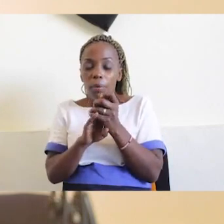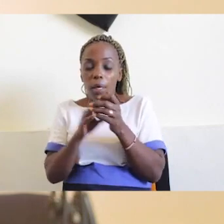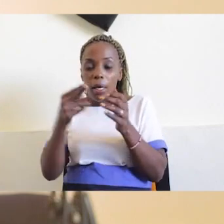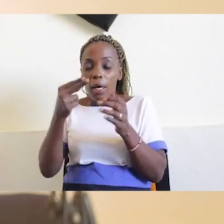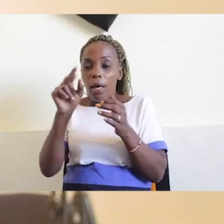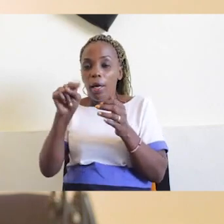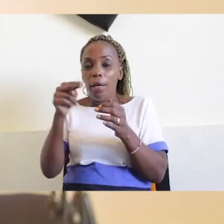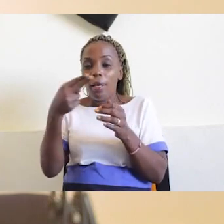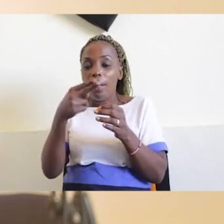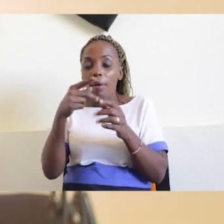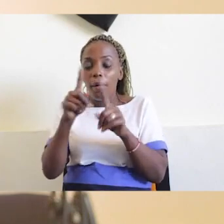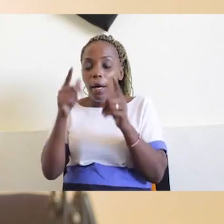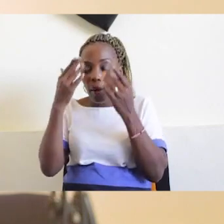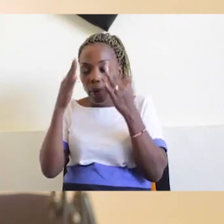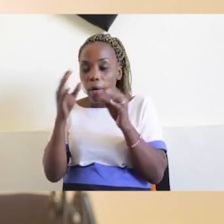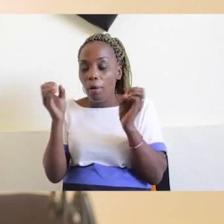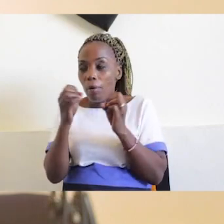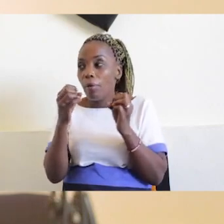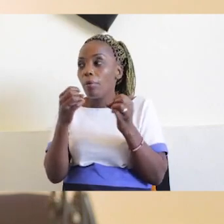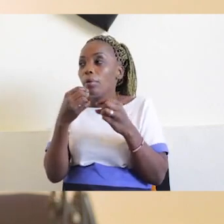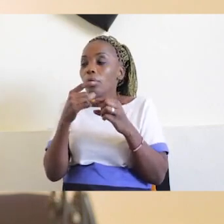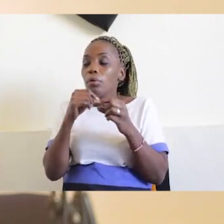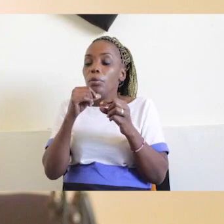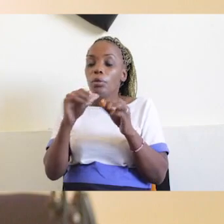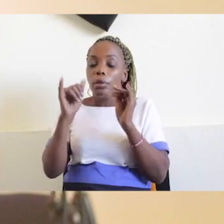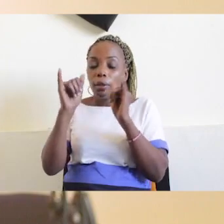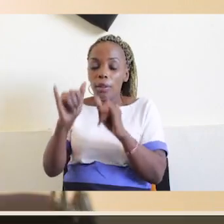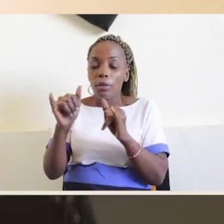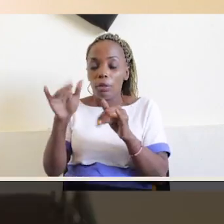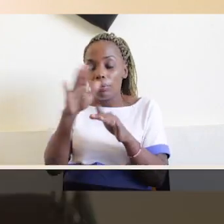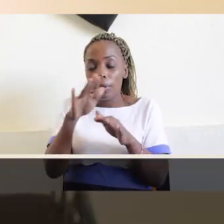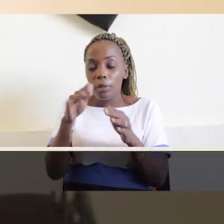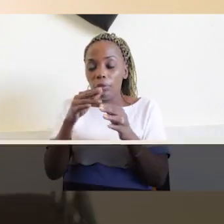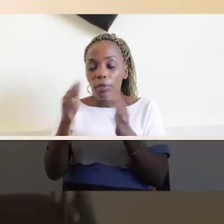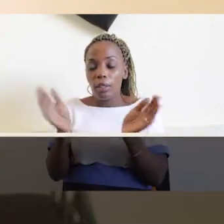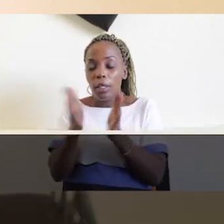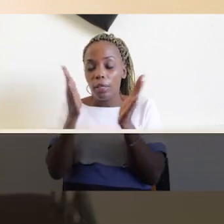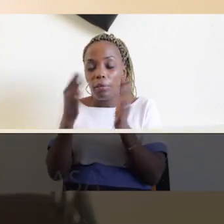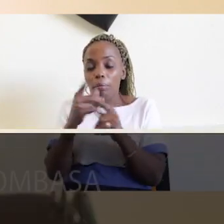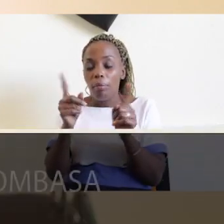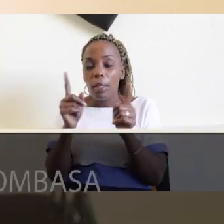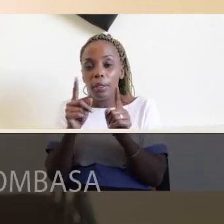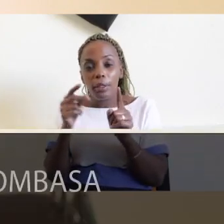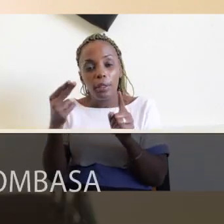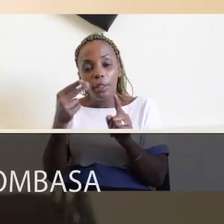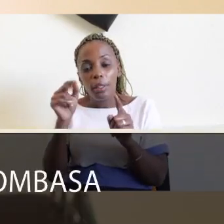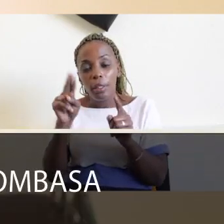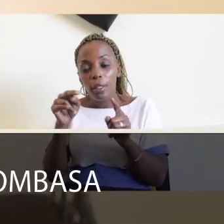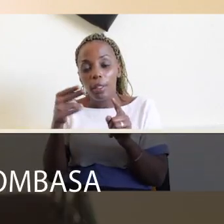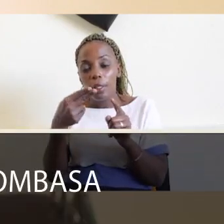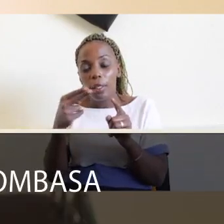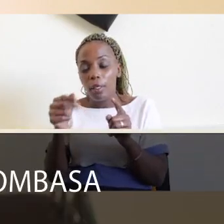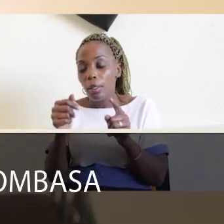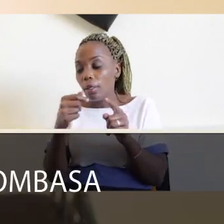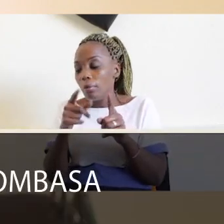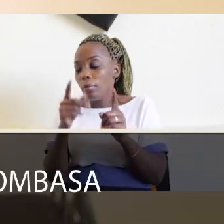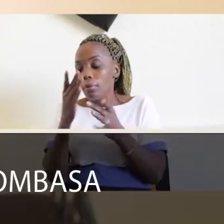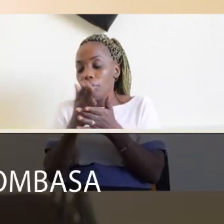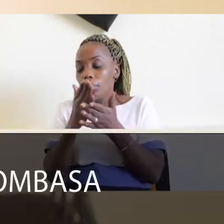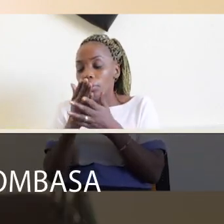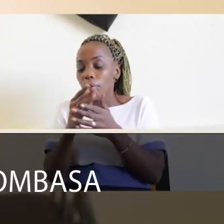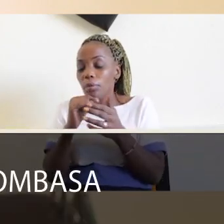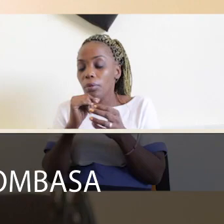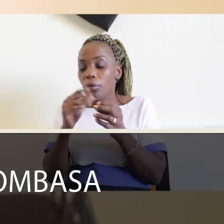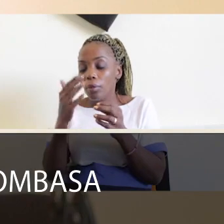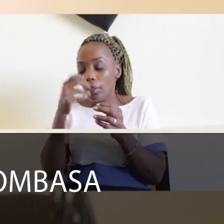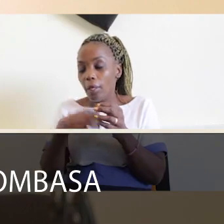Hannah's pursuing and not settling at that place of encouragement, had she settled for that place, we would not have